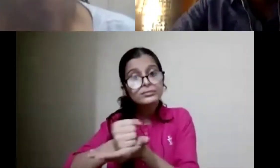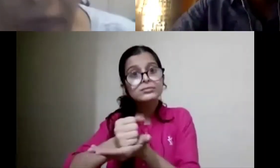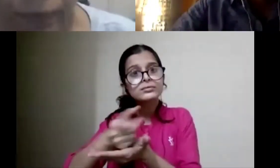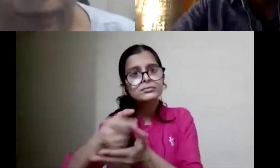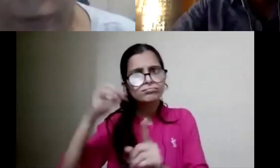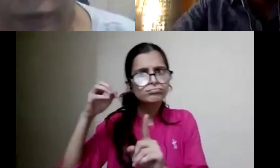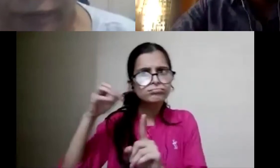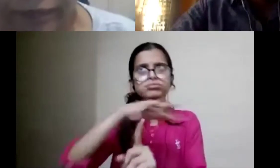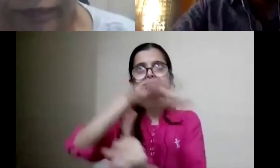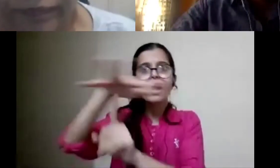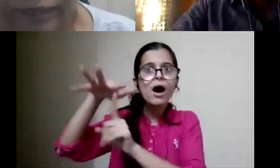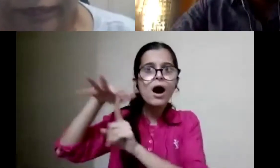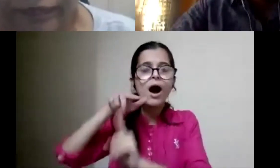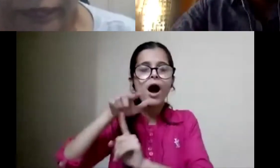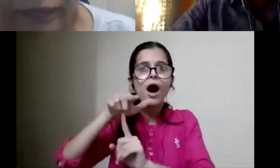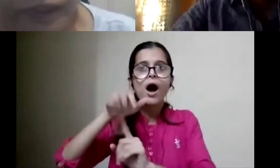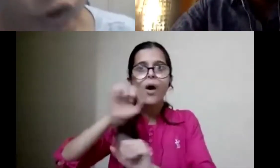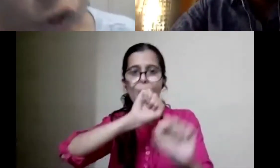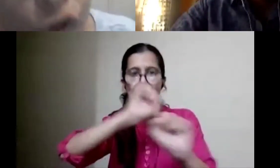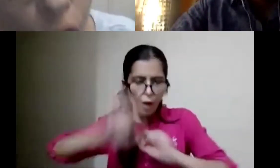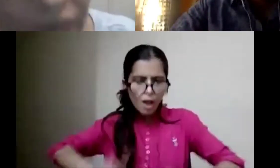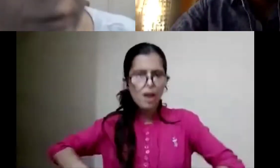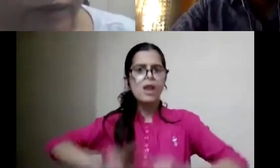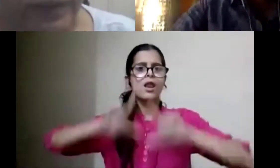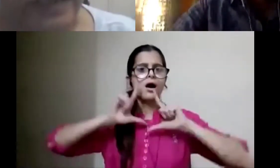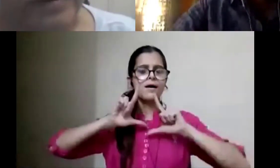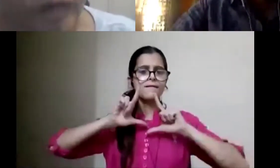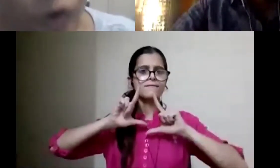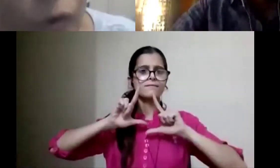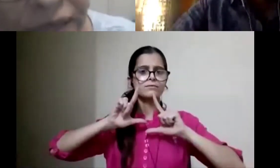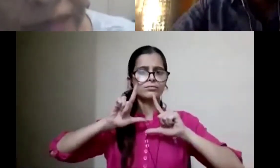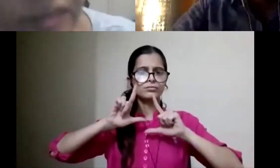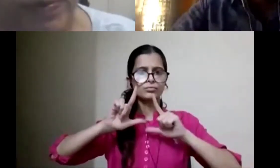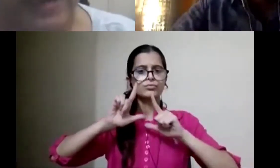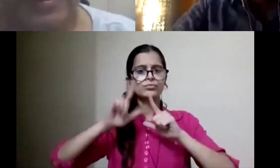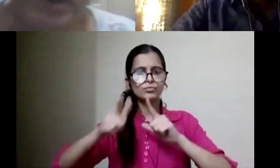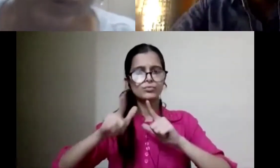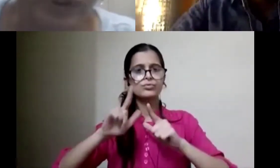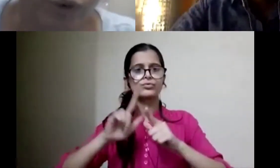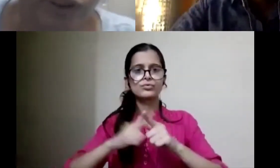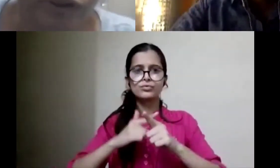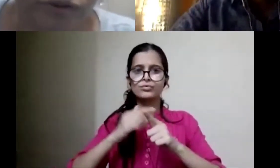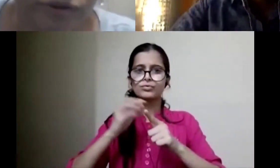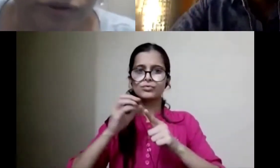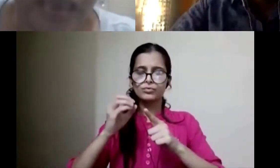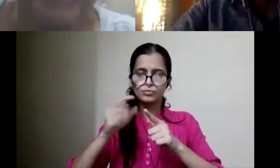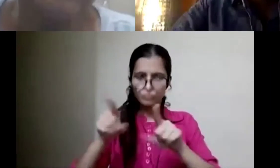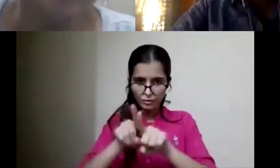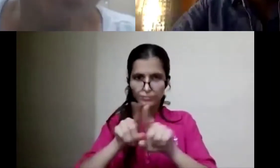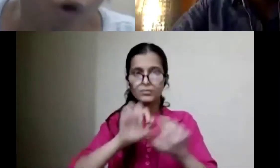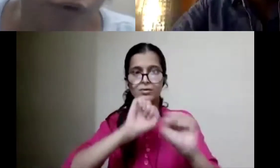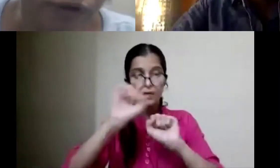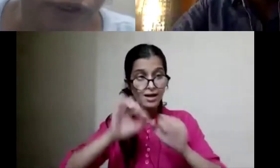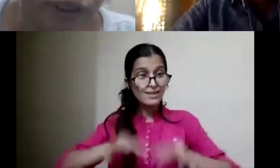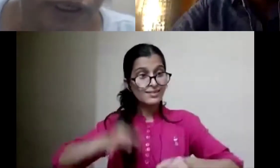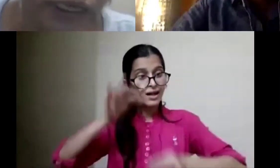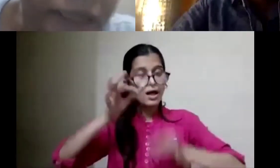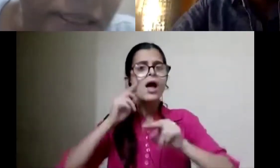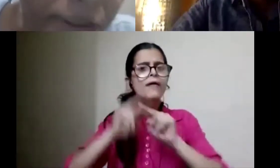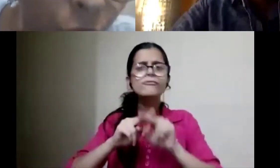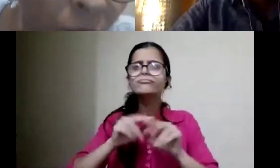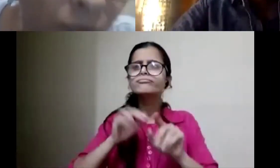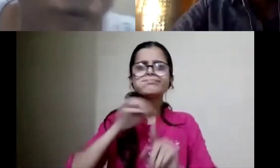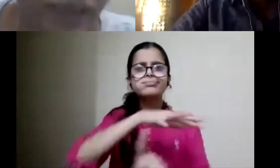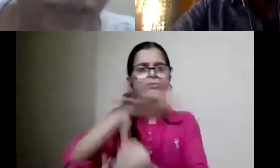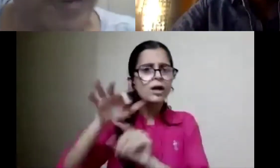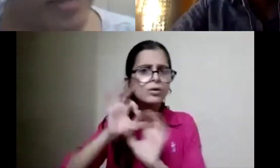so many people, then you jolly well be closing the space between law and justice. And if you don't, it is